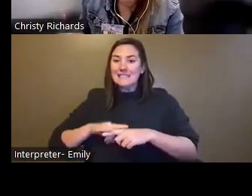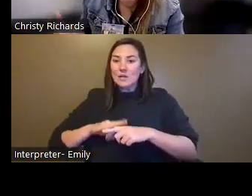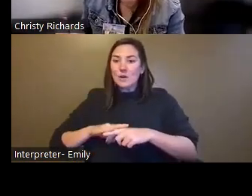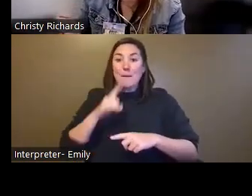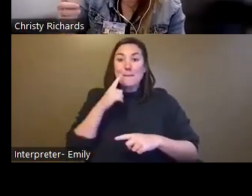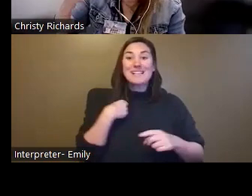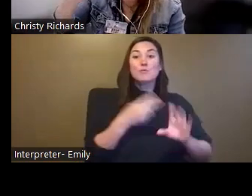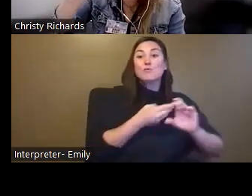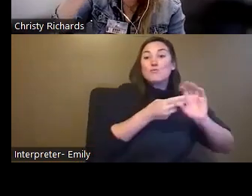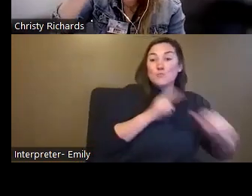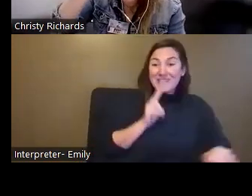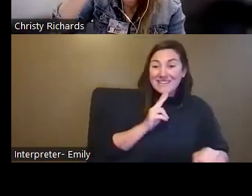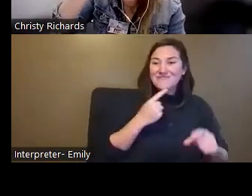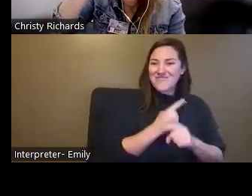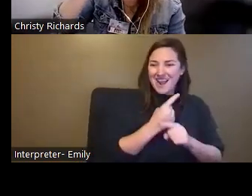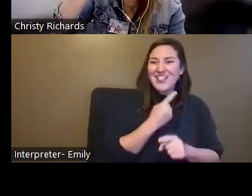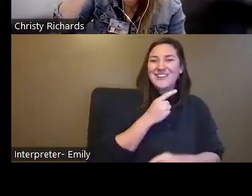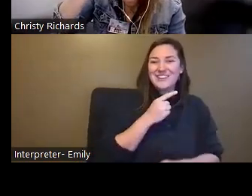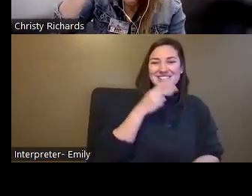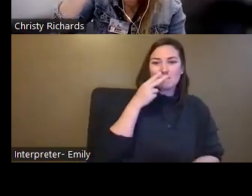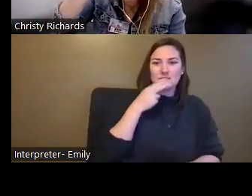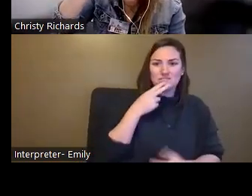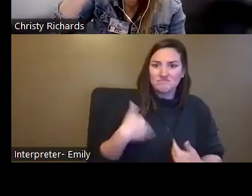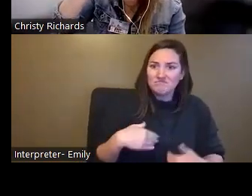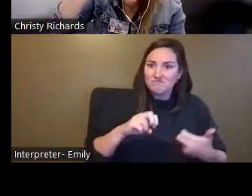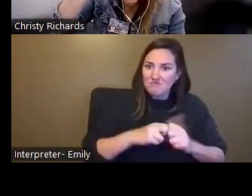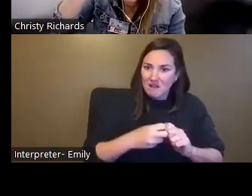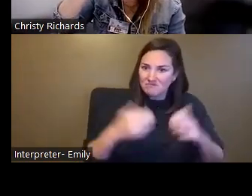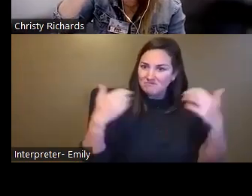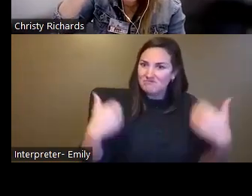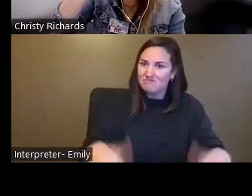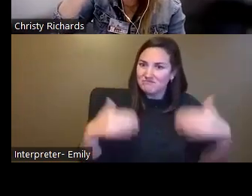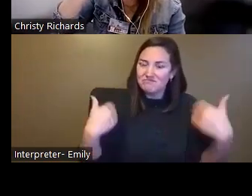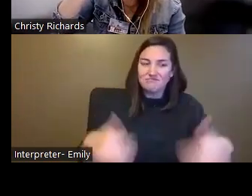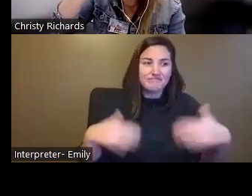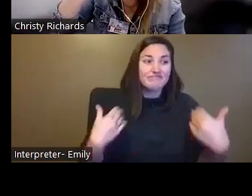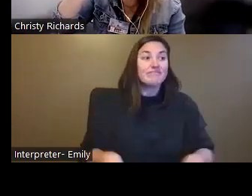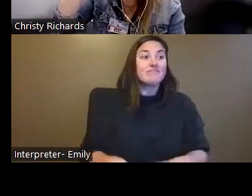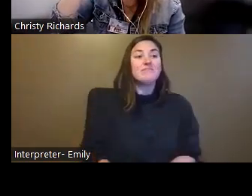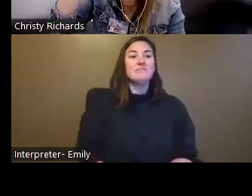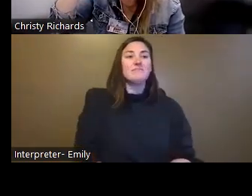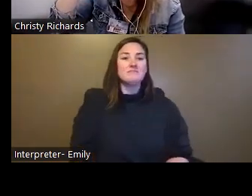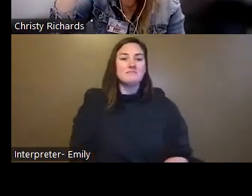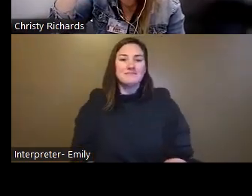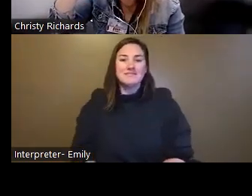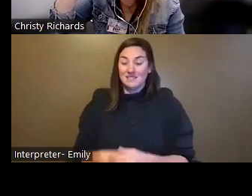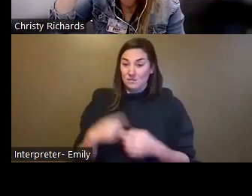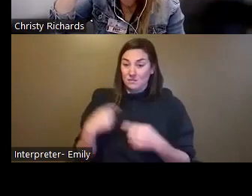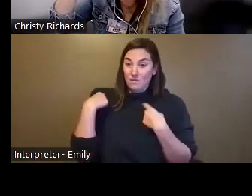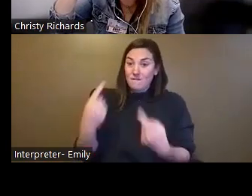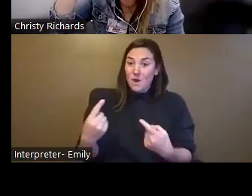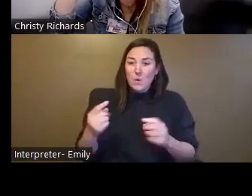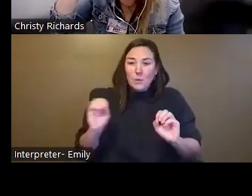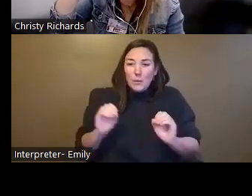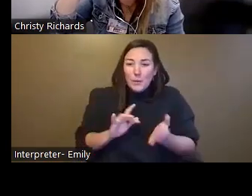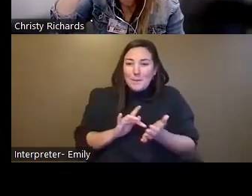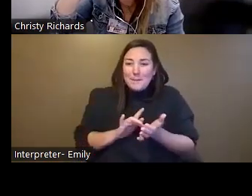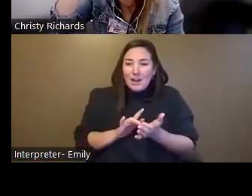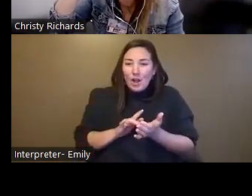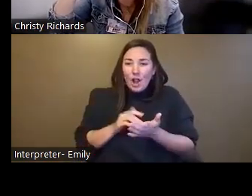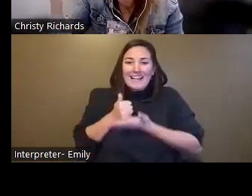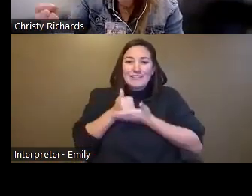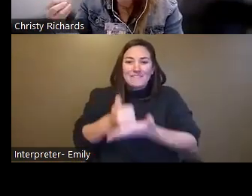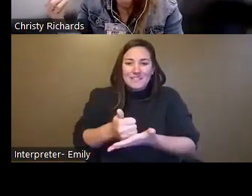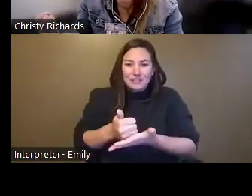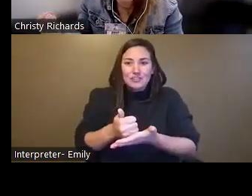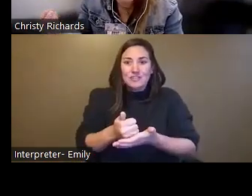cigarettes. So that's an issue. We don't have medical interventions to really help these kids